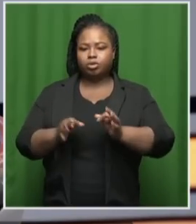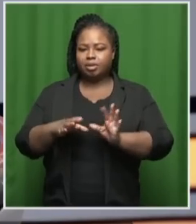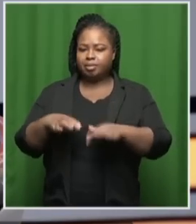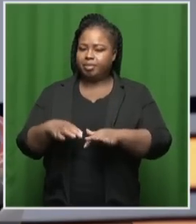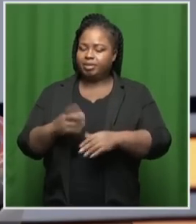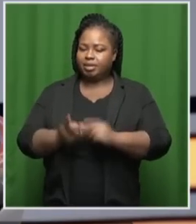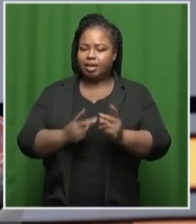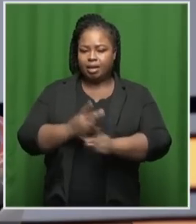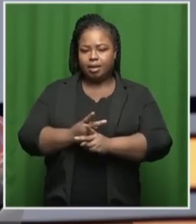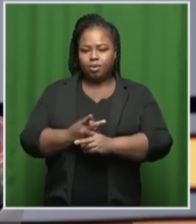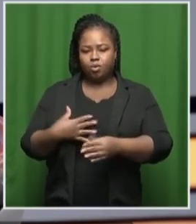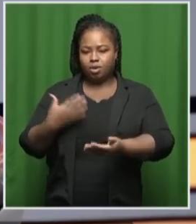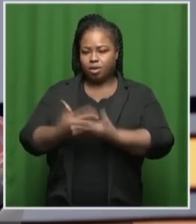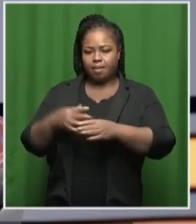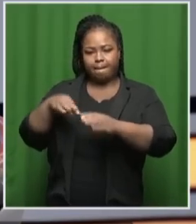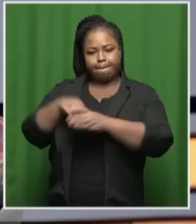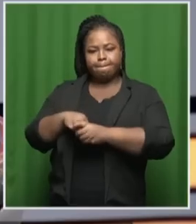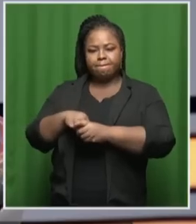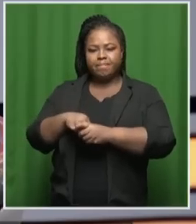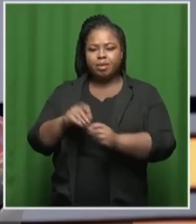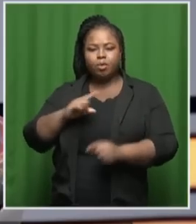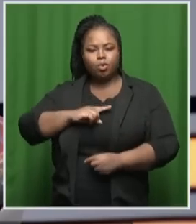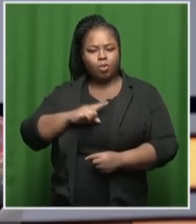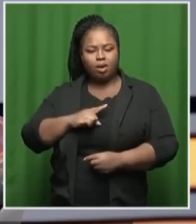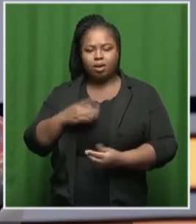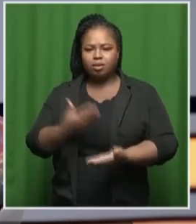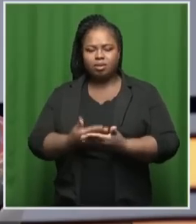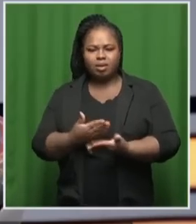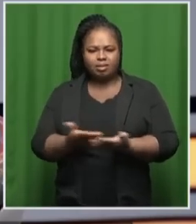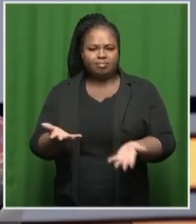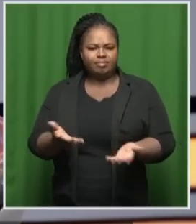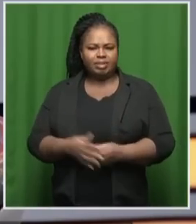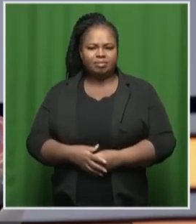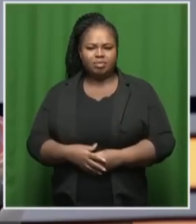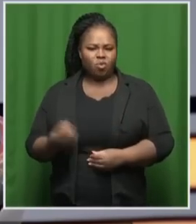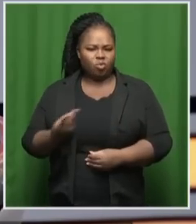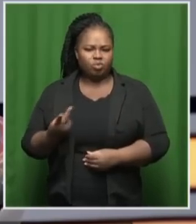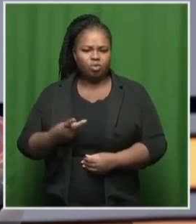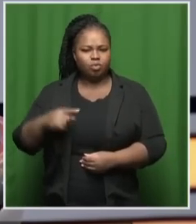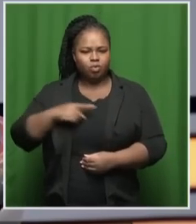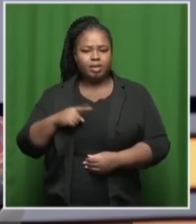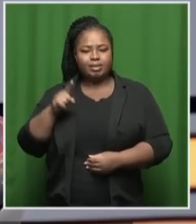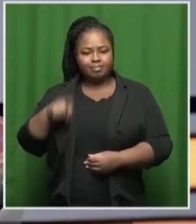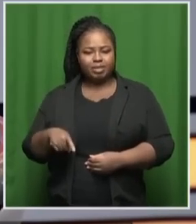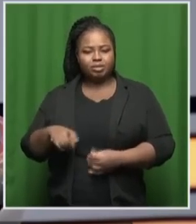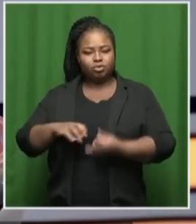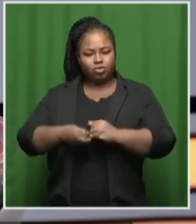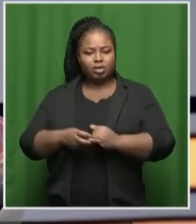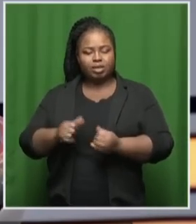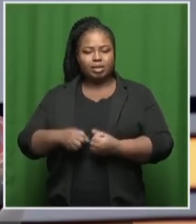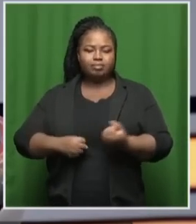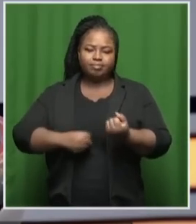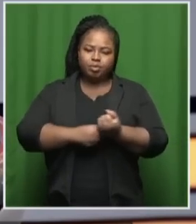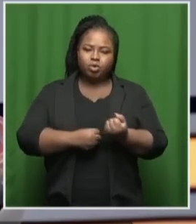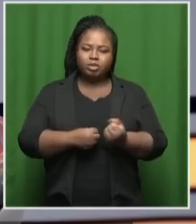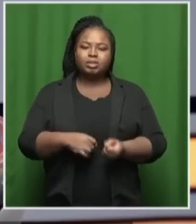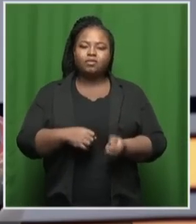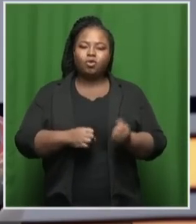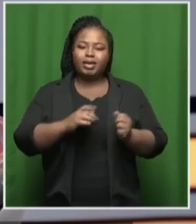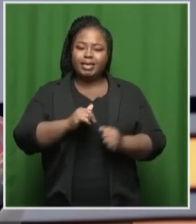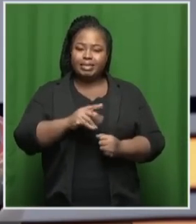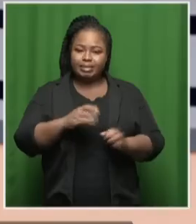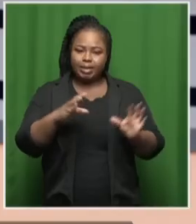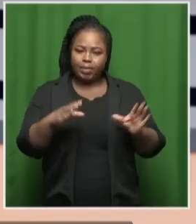party, or would be part of a political party that would have absolutely no other ambition but to reduce the ANC support. Yeah, indeed.